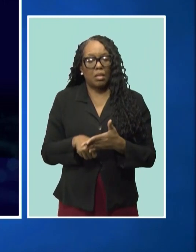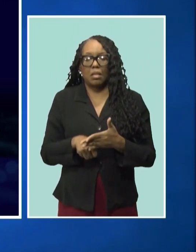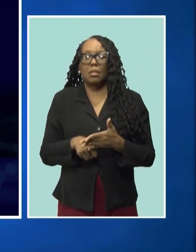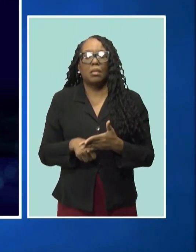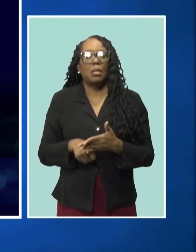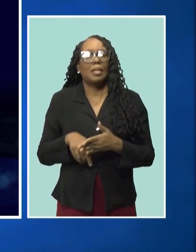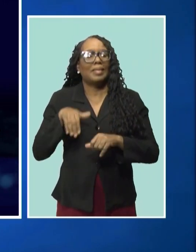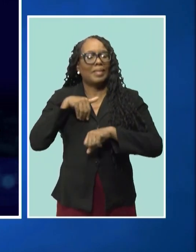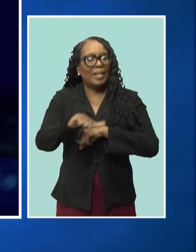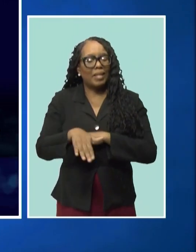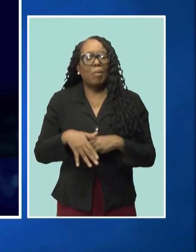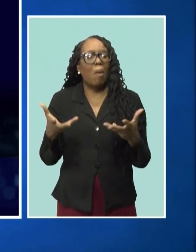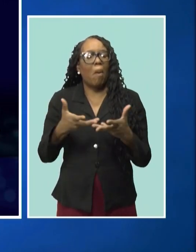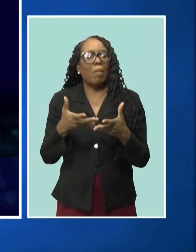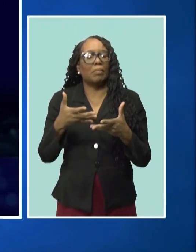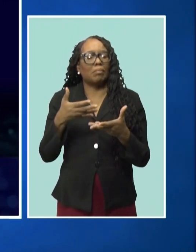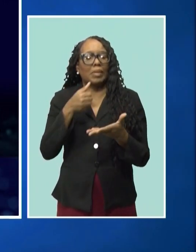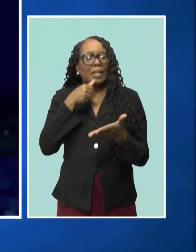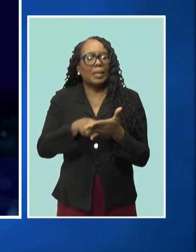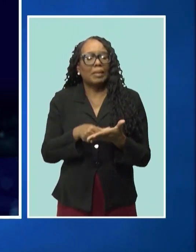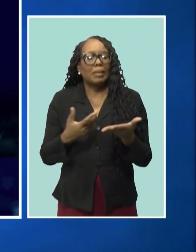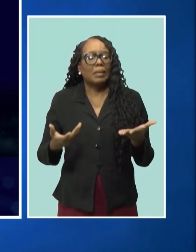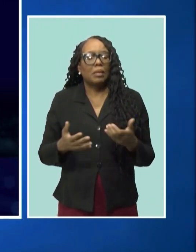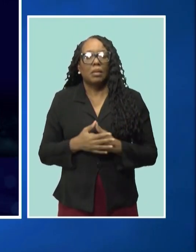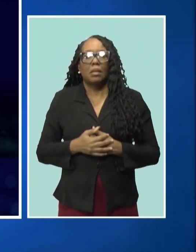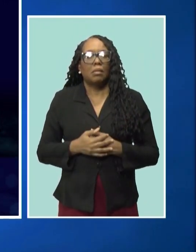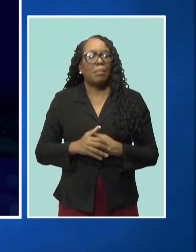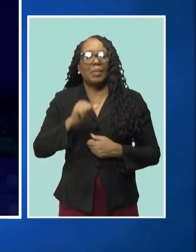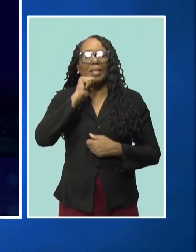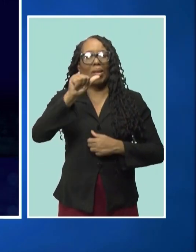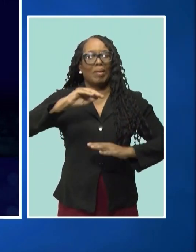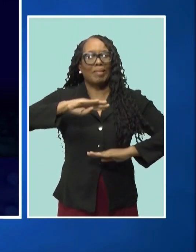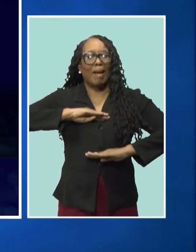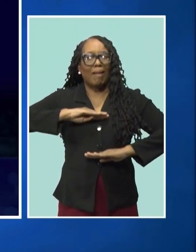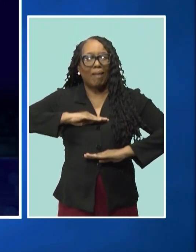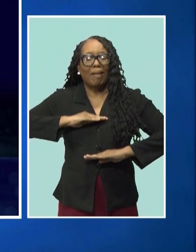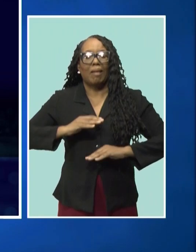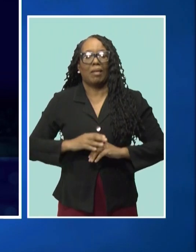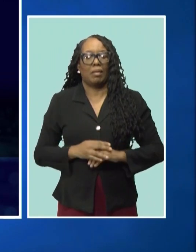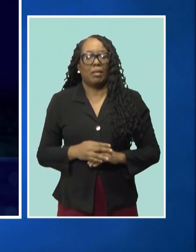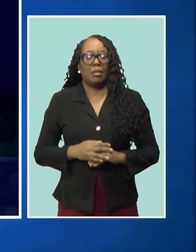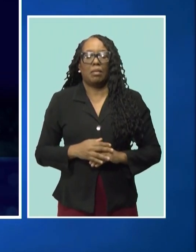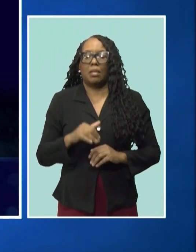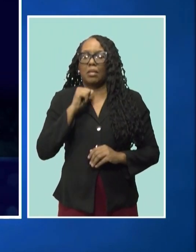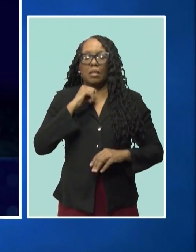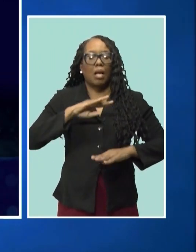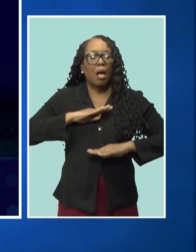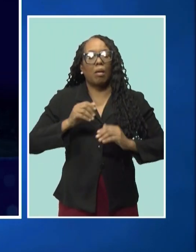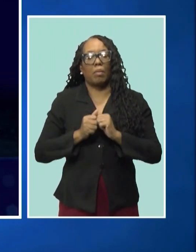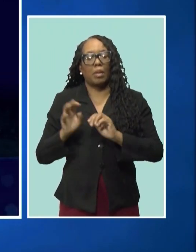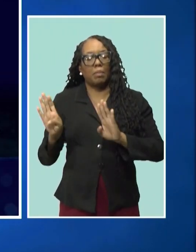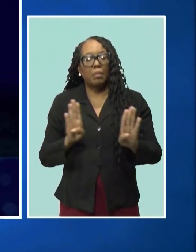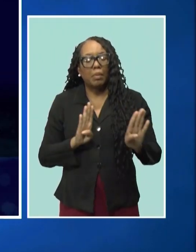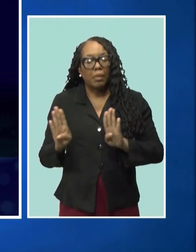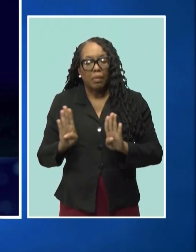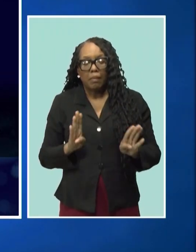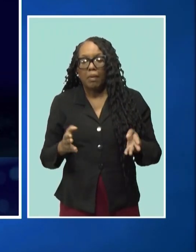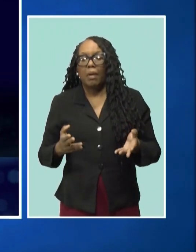is the actions of the President and the General Secretary of the Democratic Labour Party,